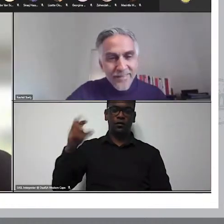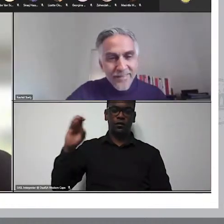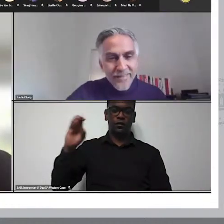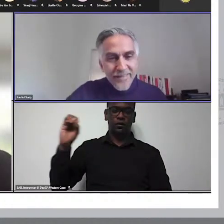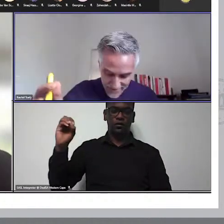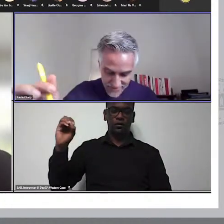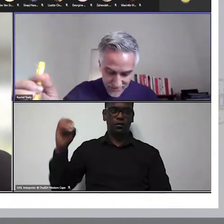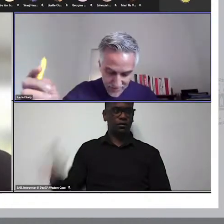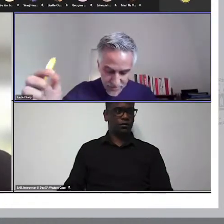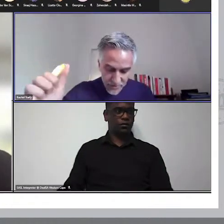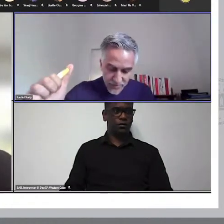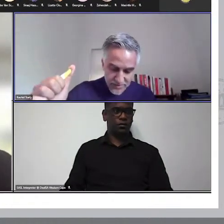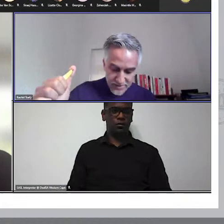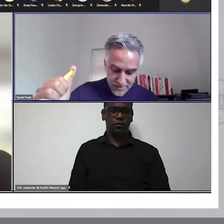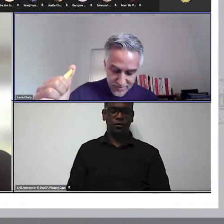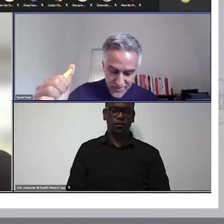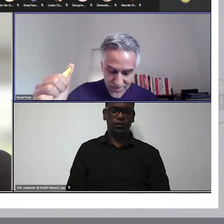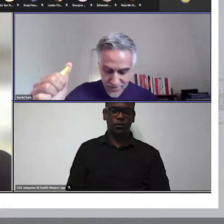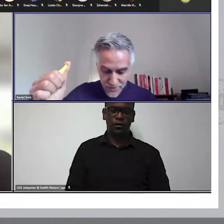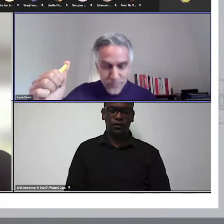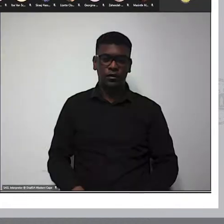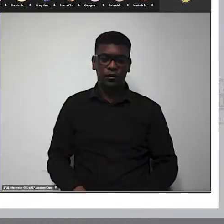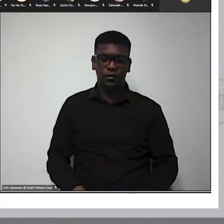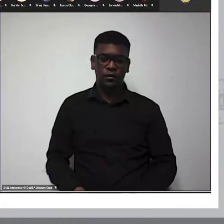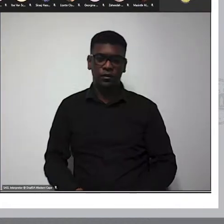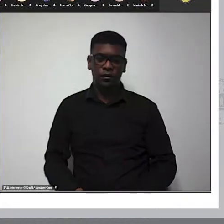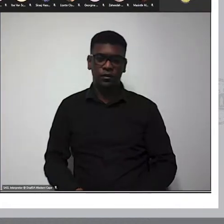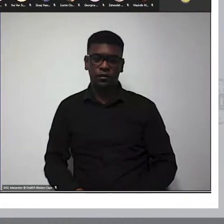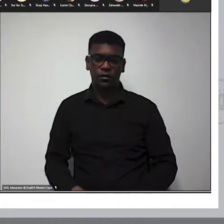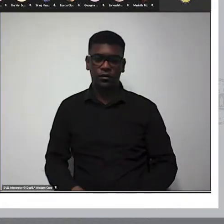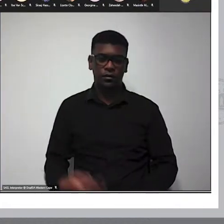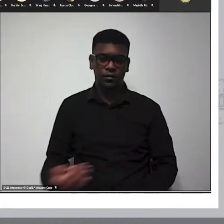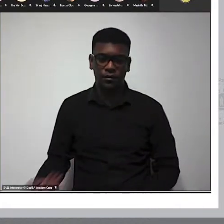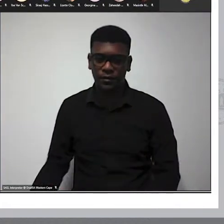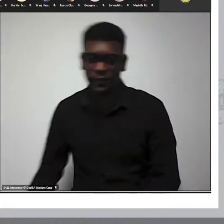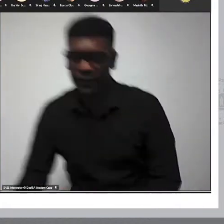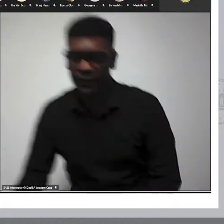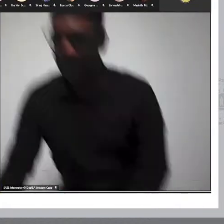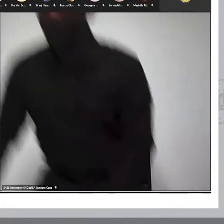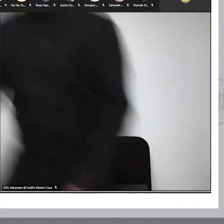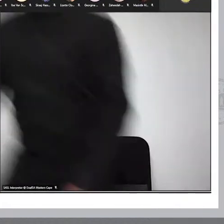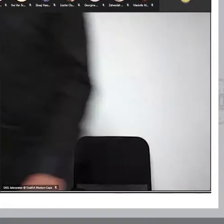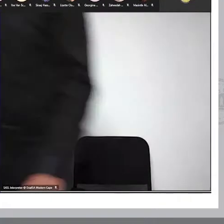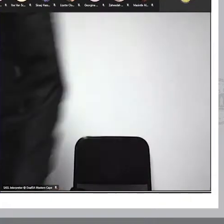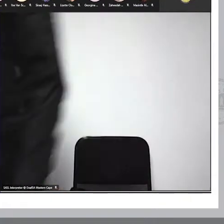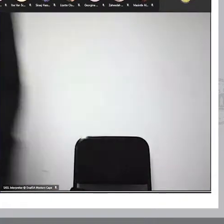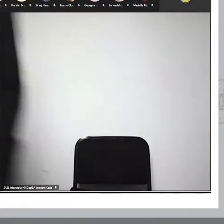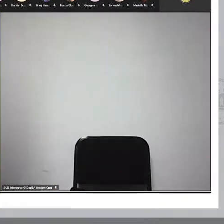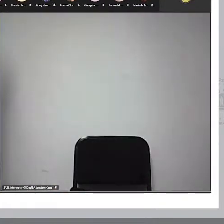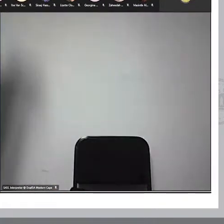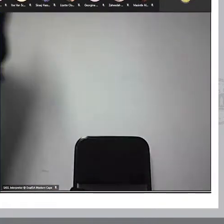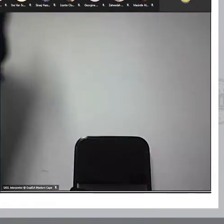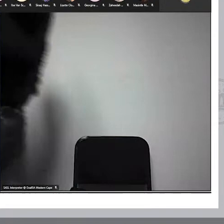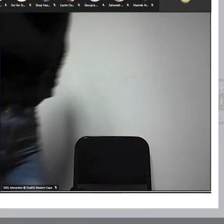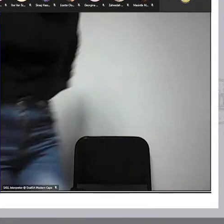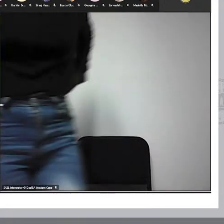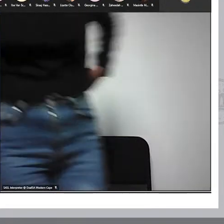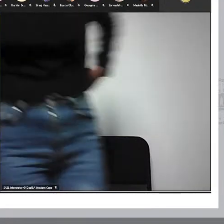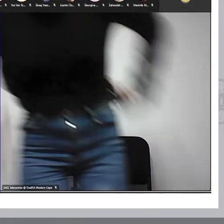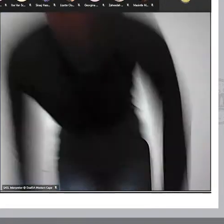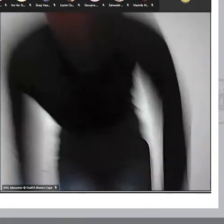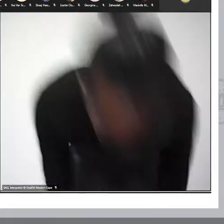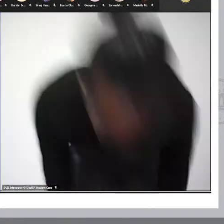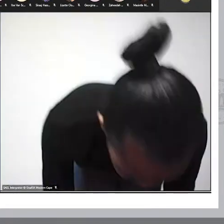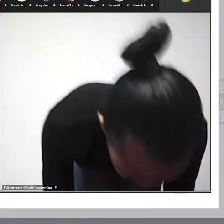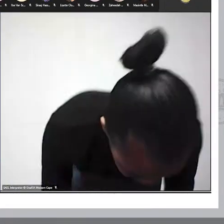Hey, thank you. Thanks, Chairperson and Honourable Member Seleko. So Ilse